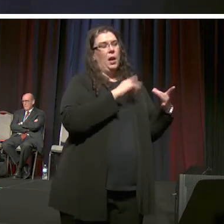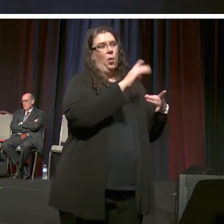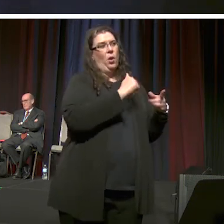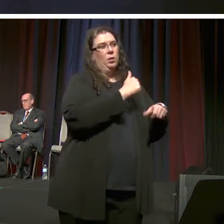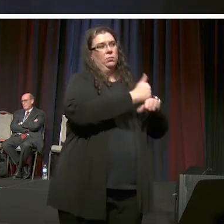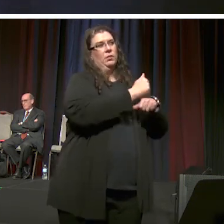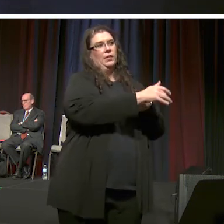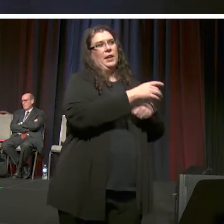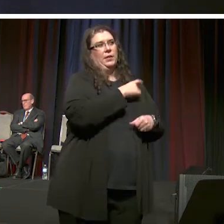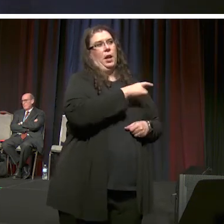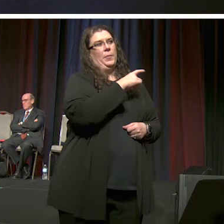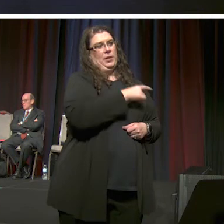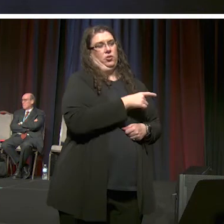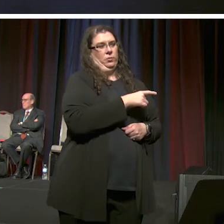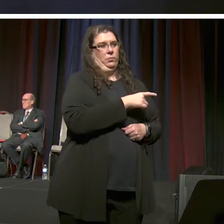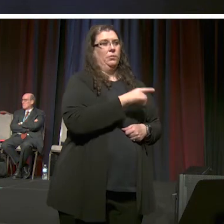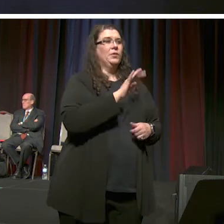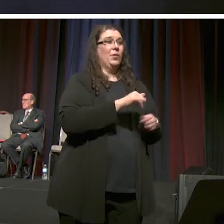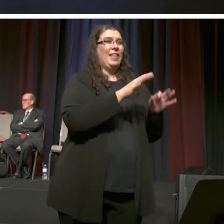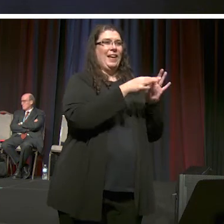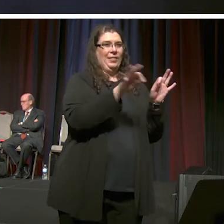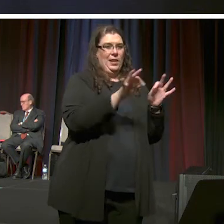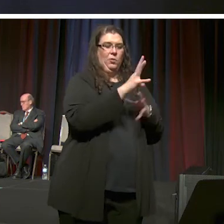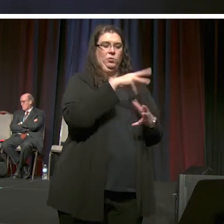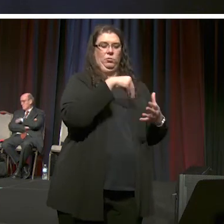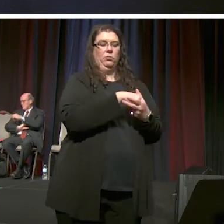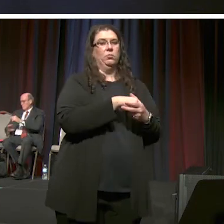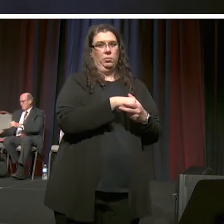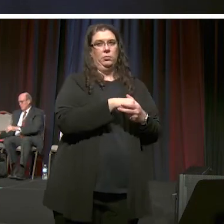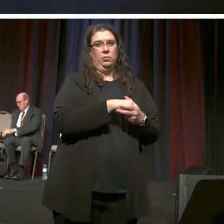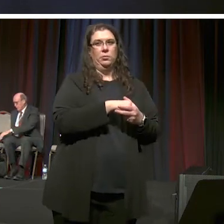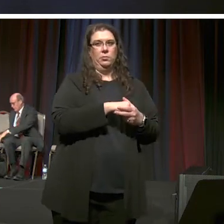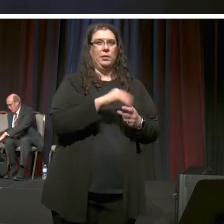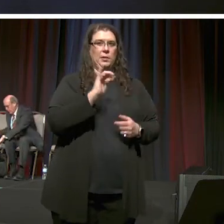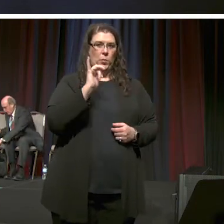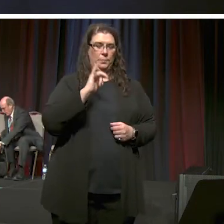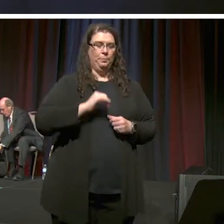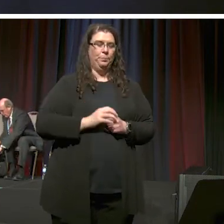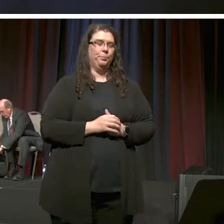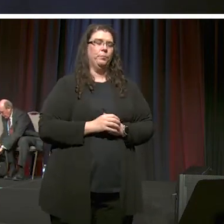that denomination. And so that language is in there as well.